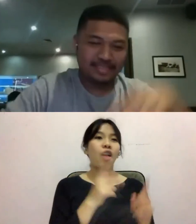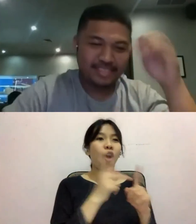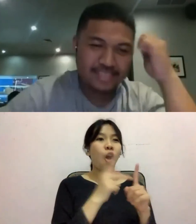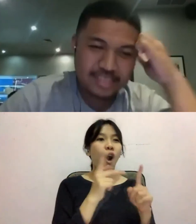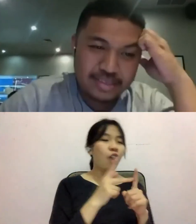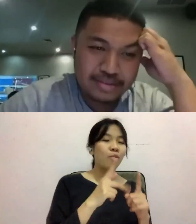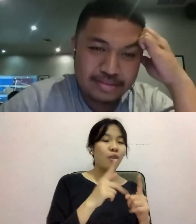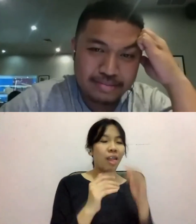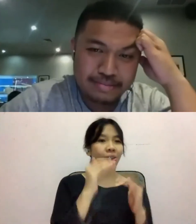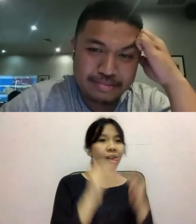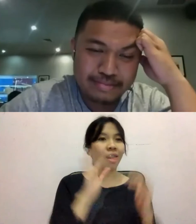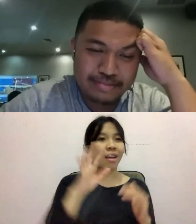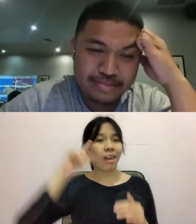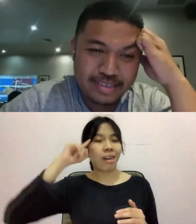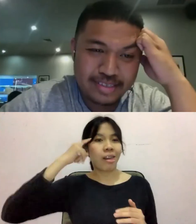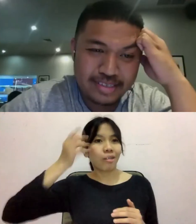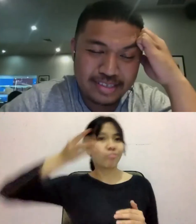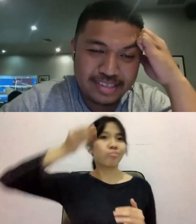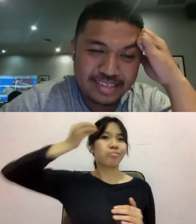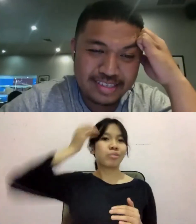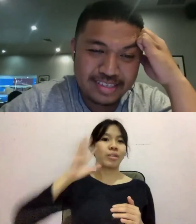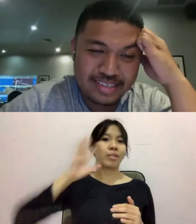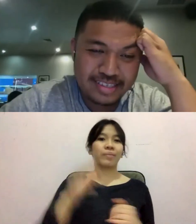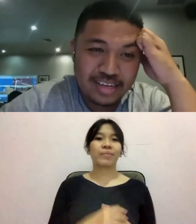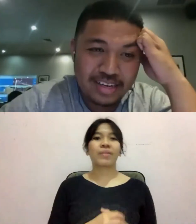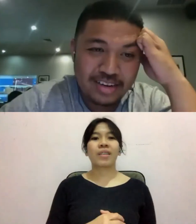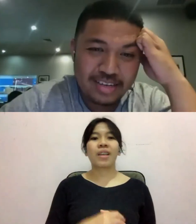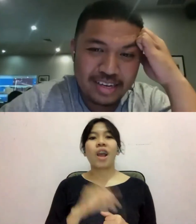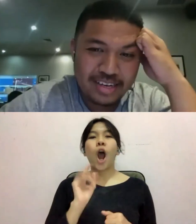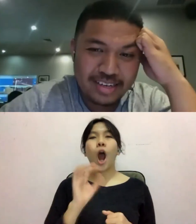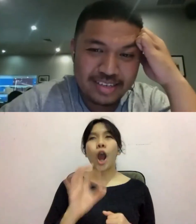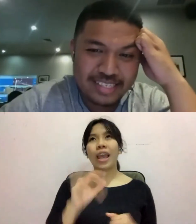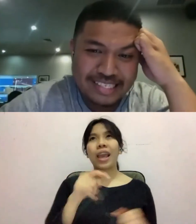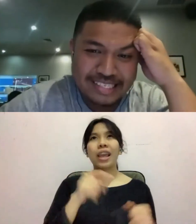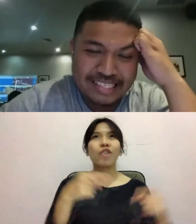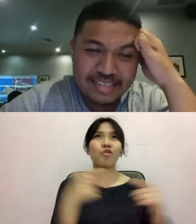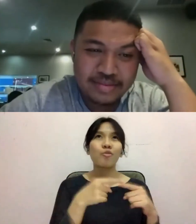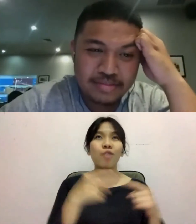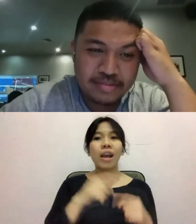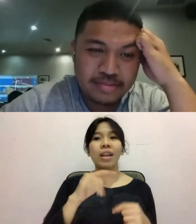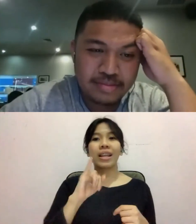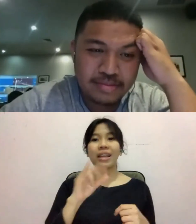If you're being irrational, that's your hormone talking. Okay. Okay. So,